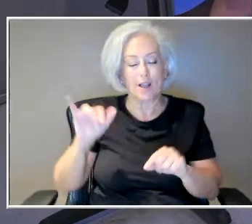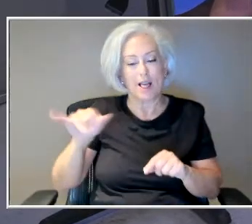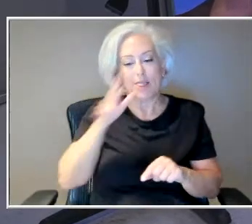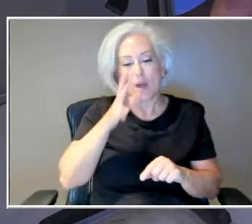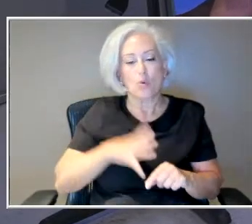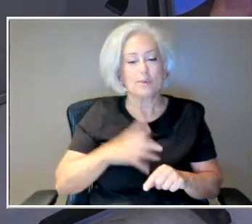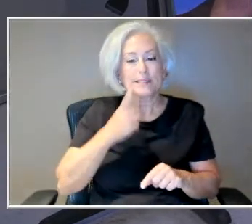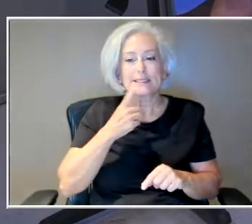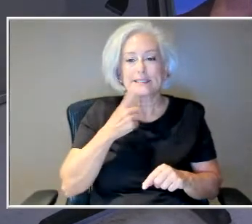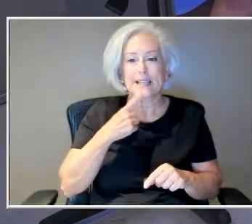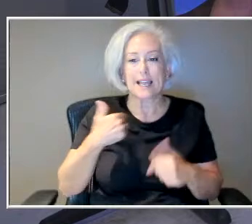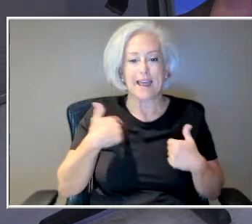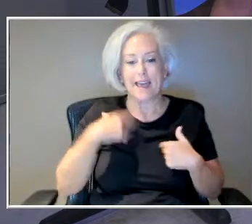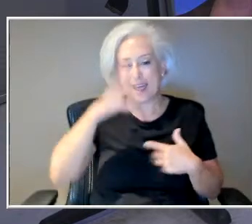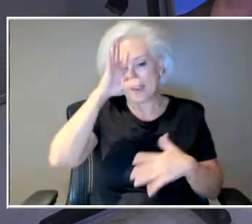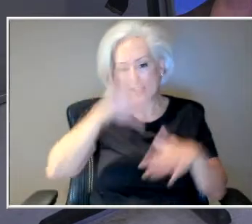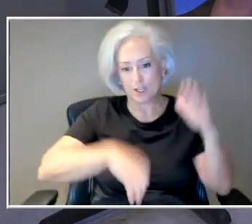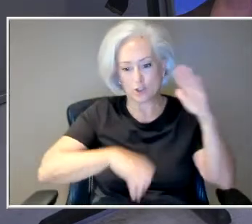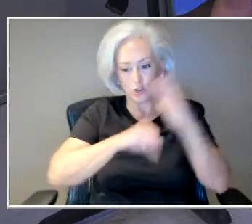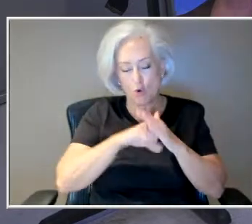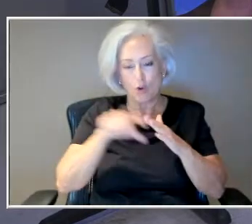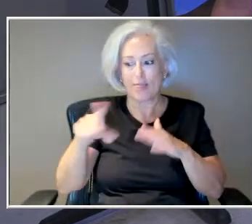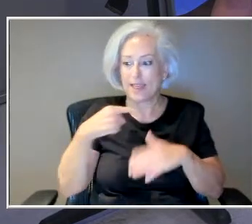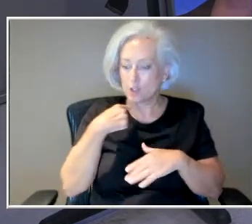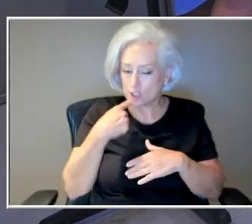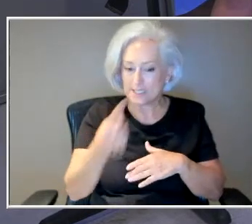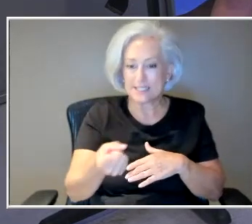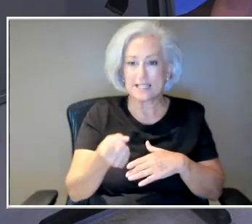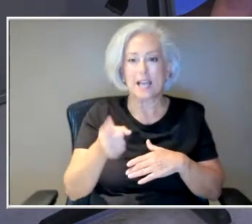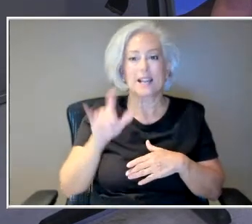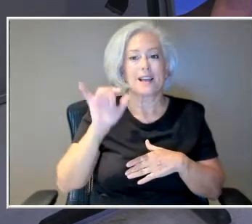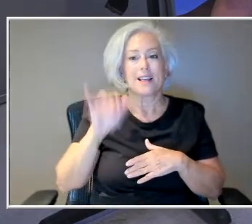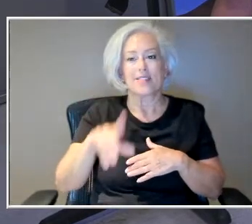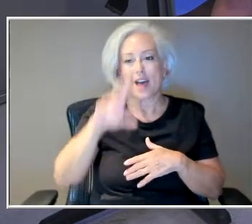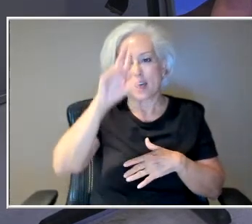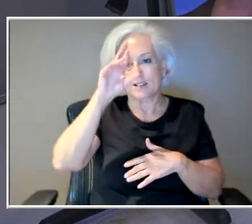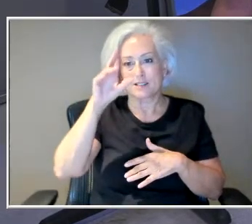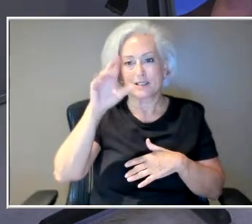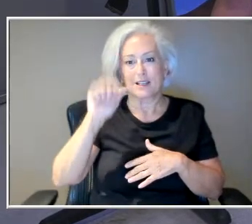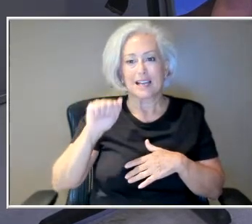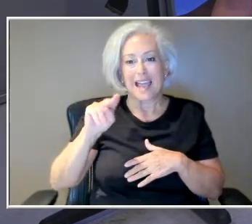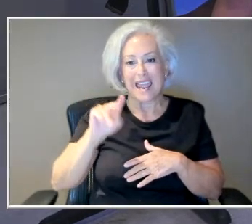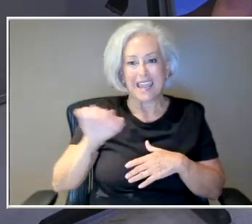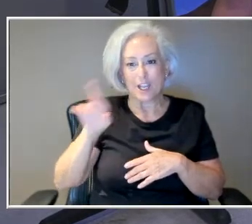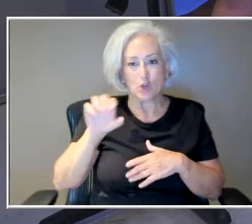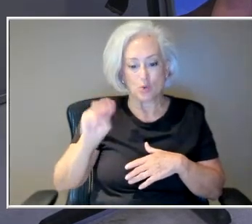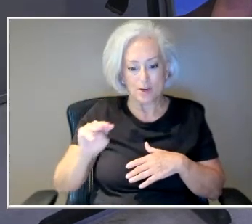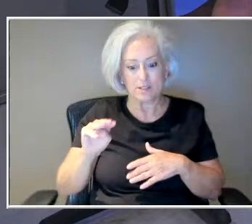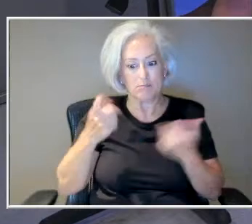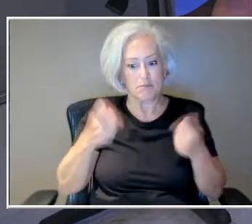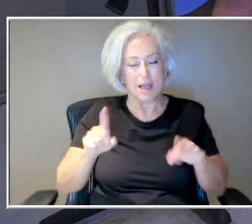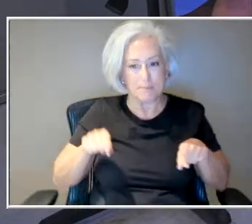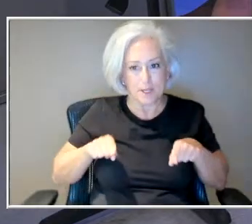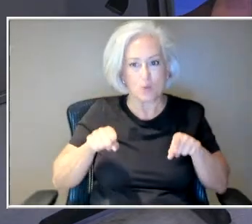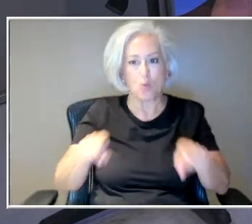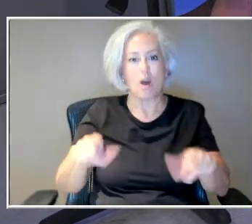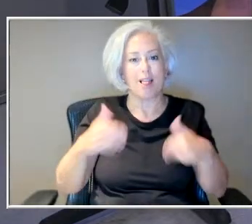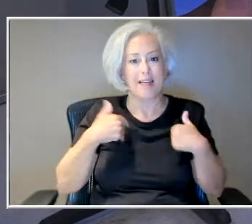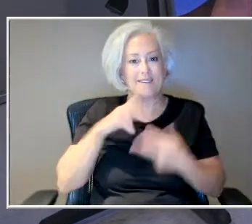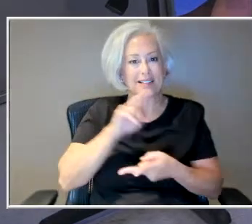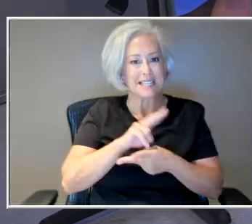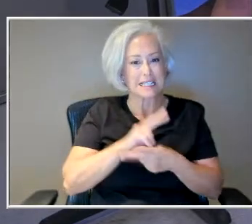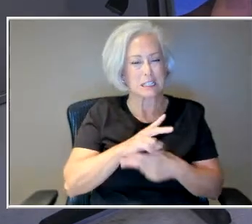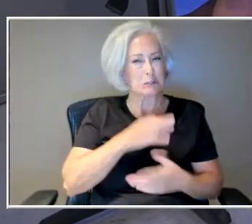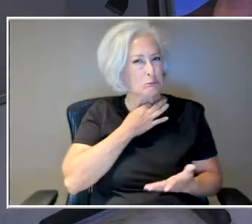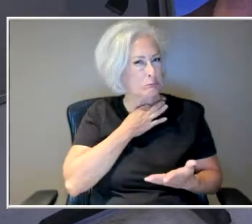before you know it, she was revealing that this aneurysm happened while she was having sex. Is there a correlation? Yeah.